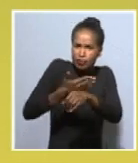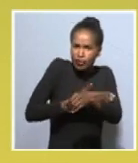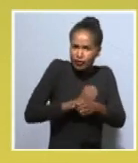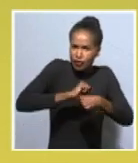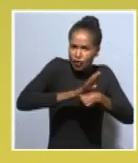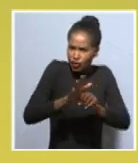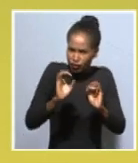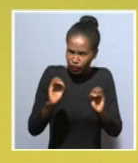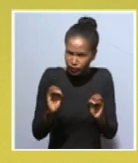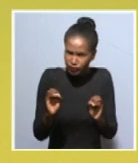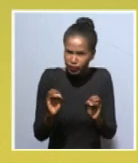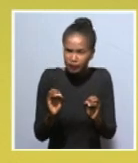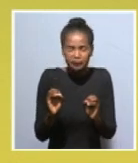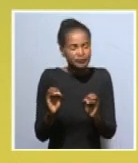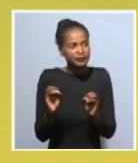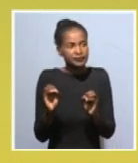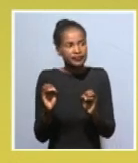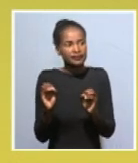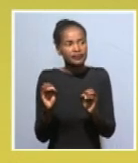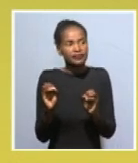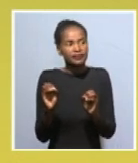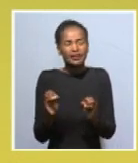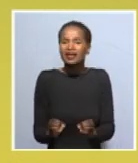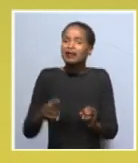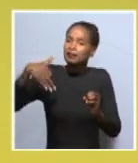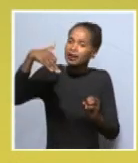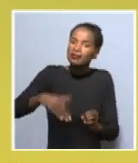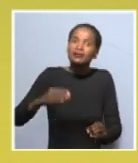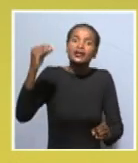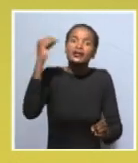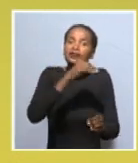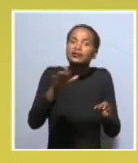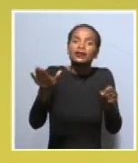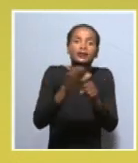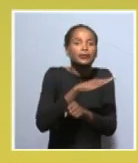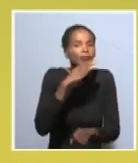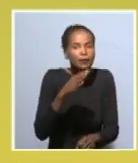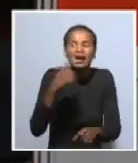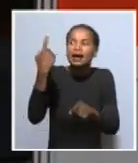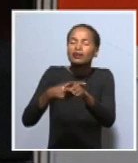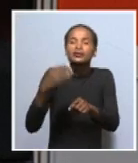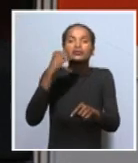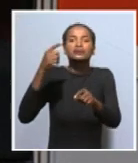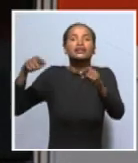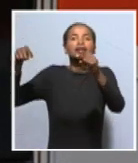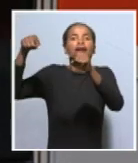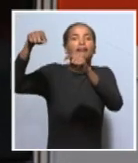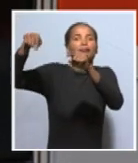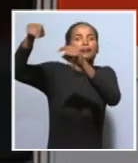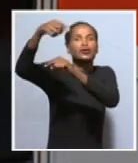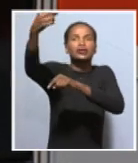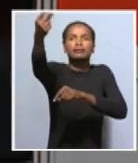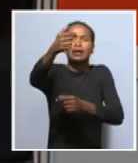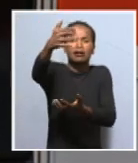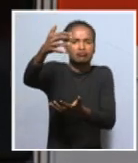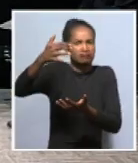COVID-19 onslaught, we never had sufficient food in the country. We were relying on imports. And if we are to really